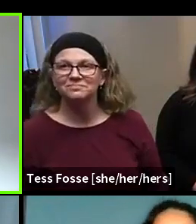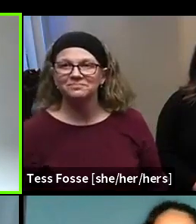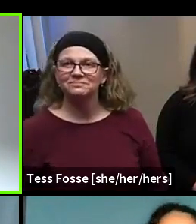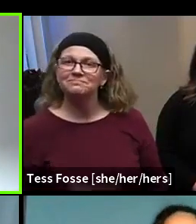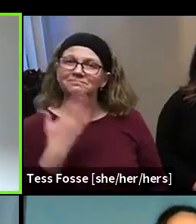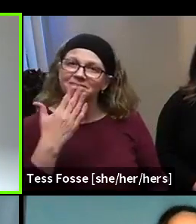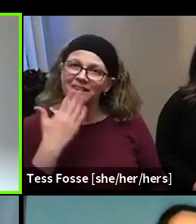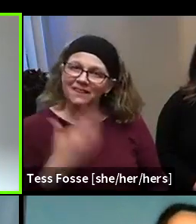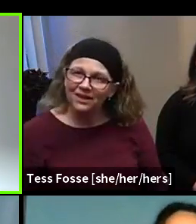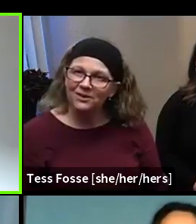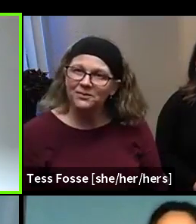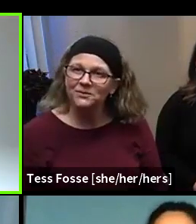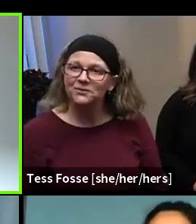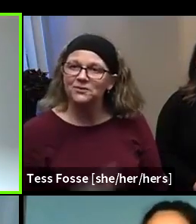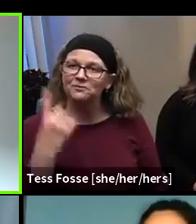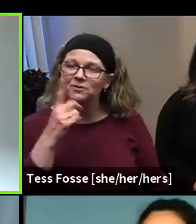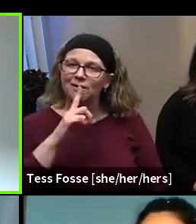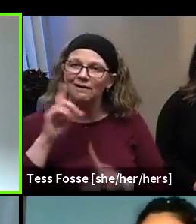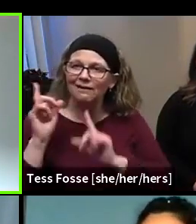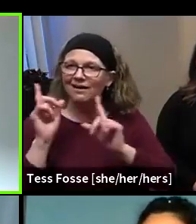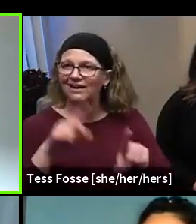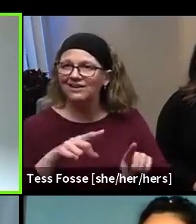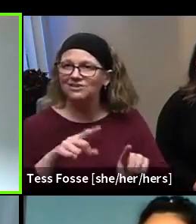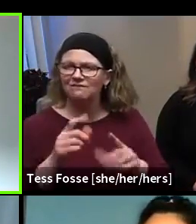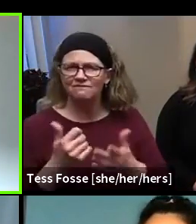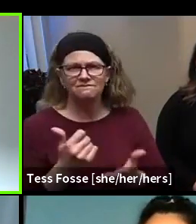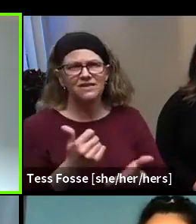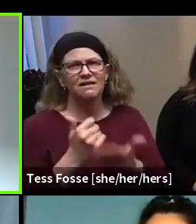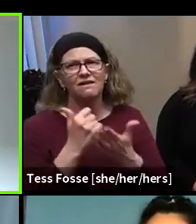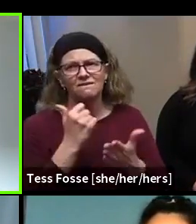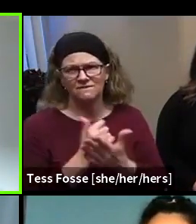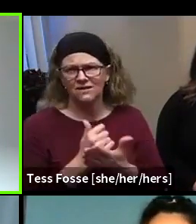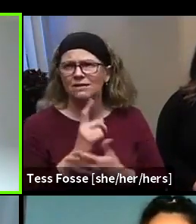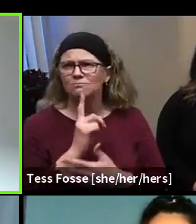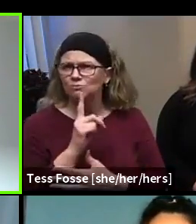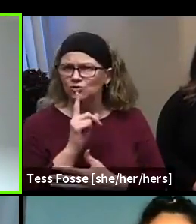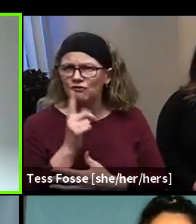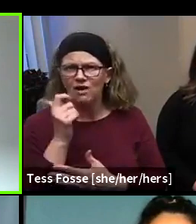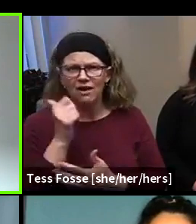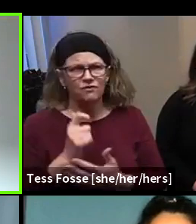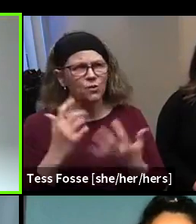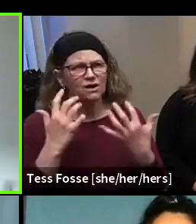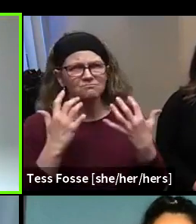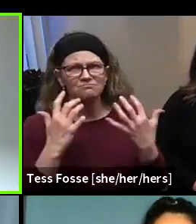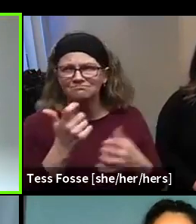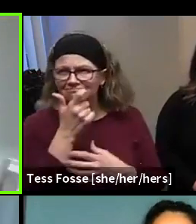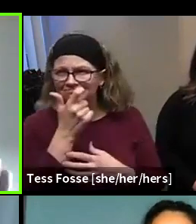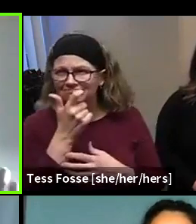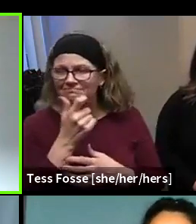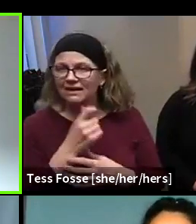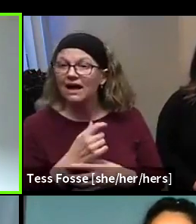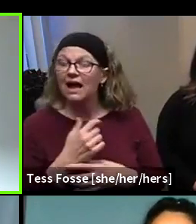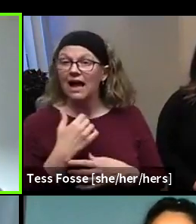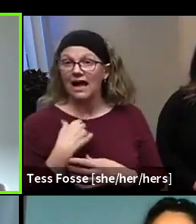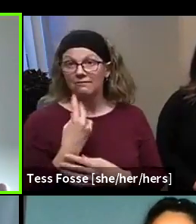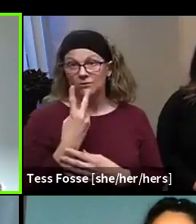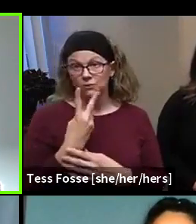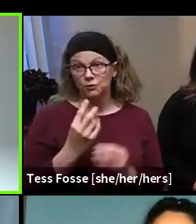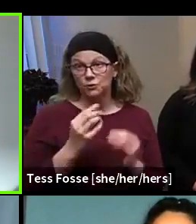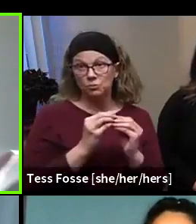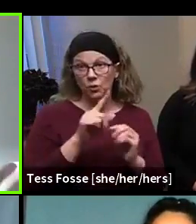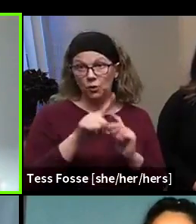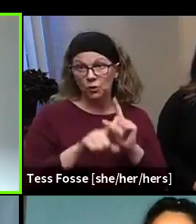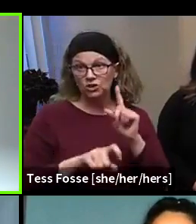Thank you. Thank you for answering that question. Very helpful, I'm sure, to everybody in the audience. So I do have 2 more